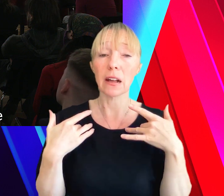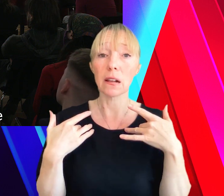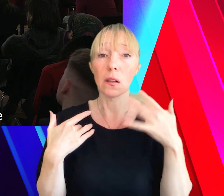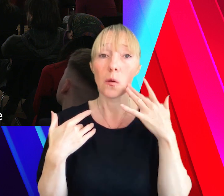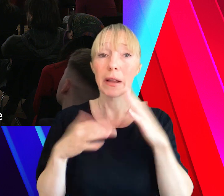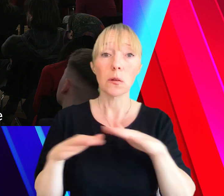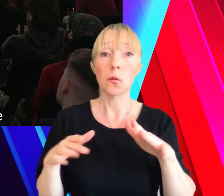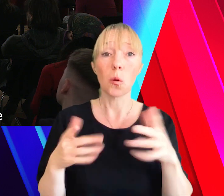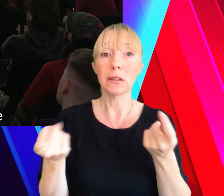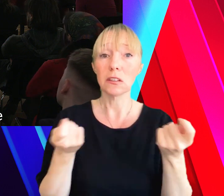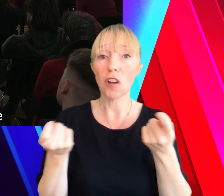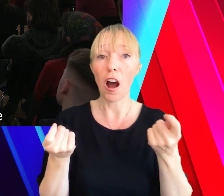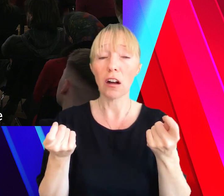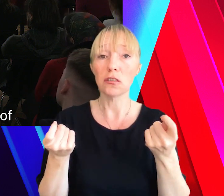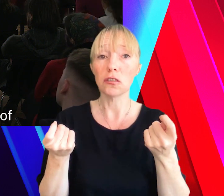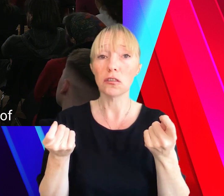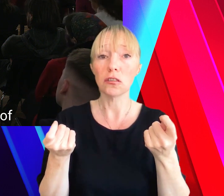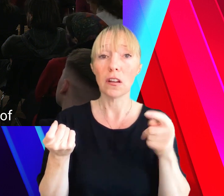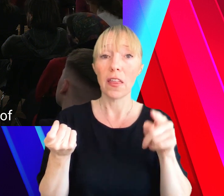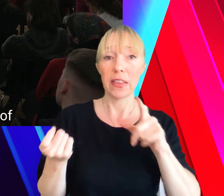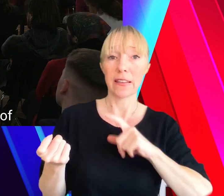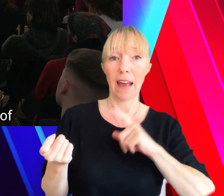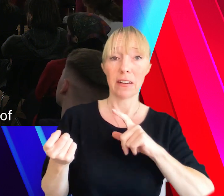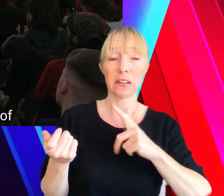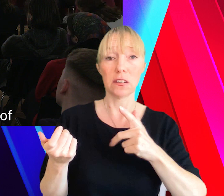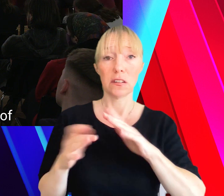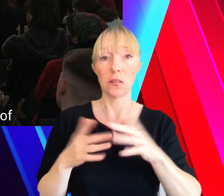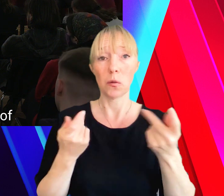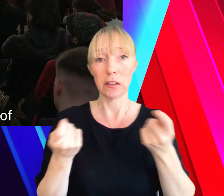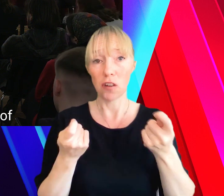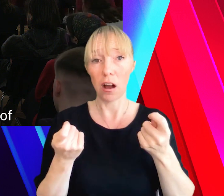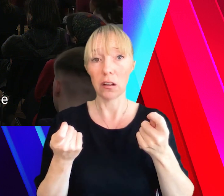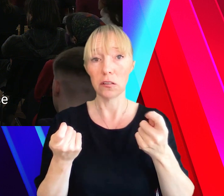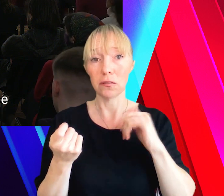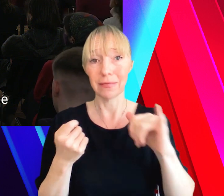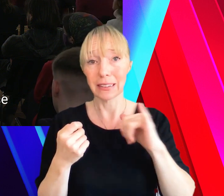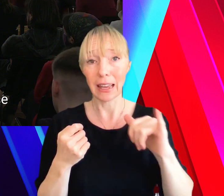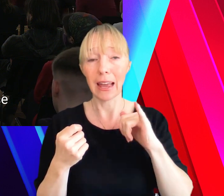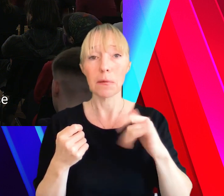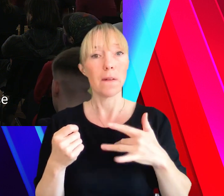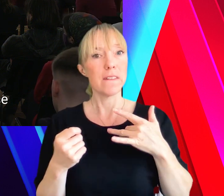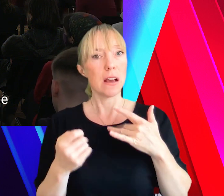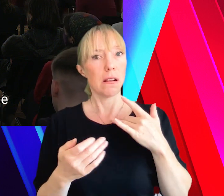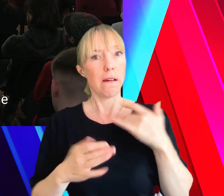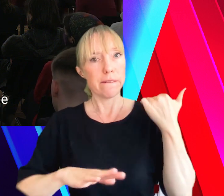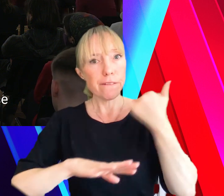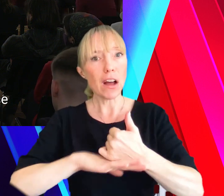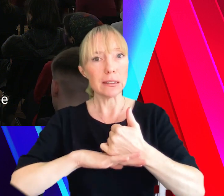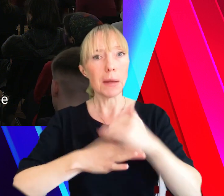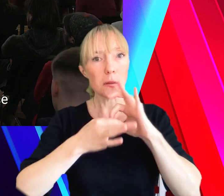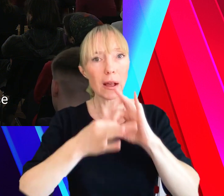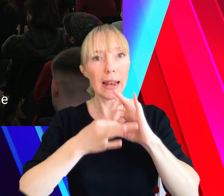of people it feels like when you're not in charge of the construction, these characters are not in charge of so much in your life, but you feel these such